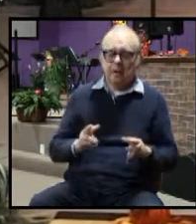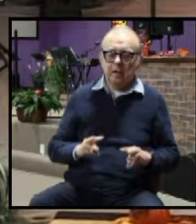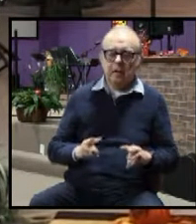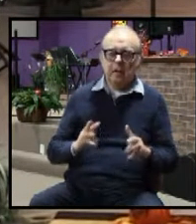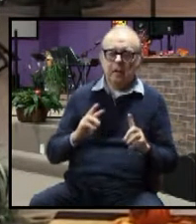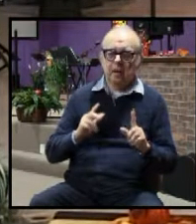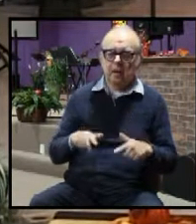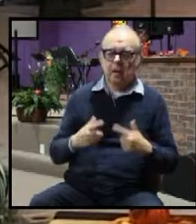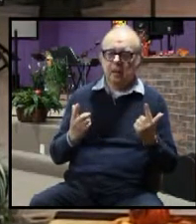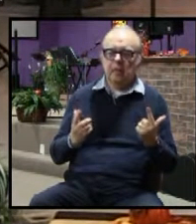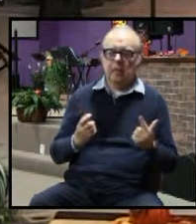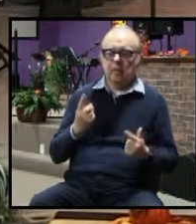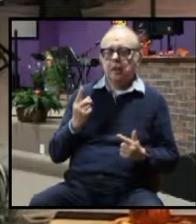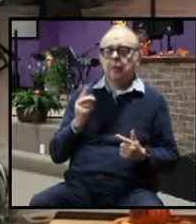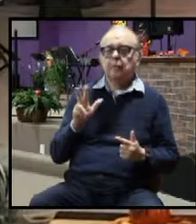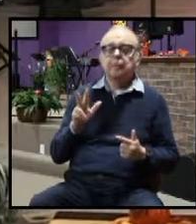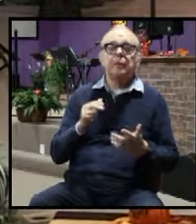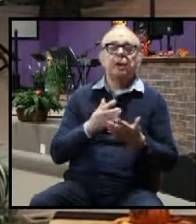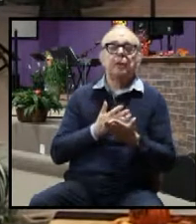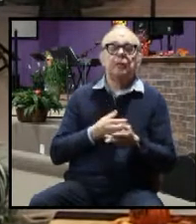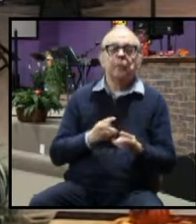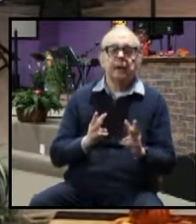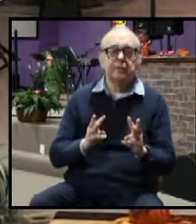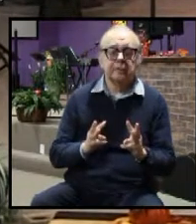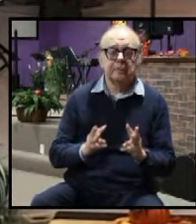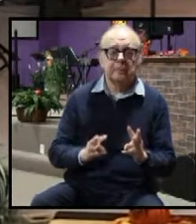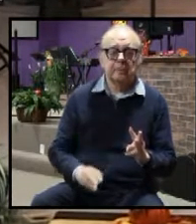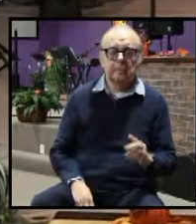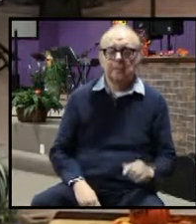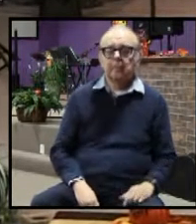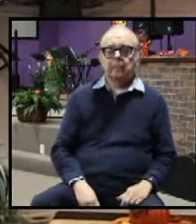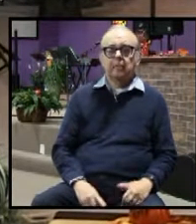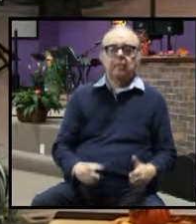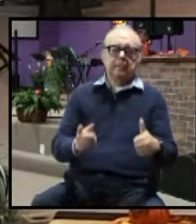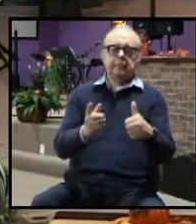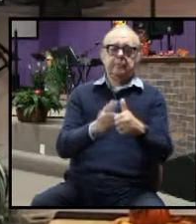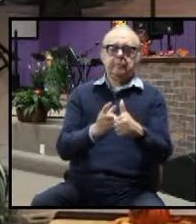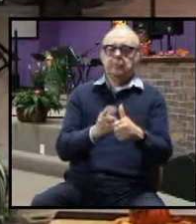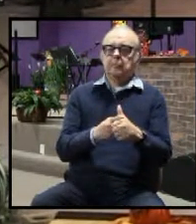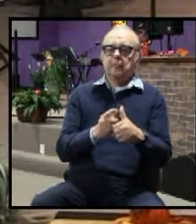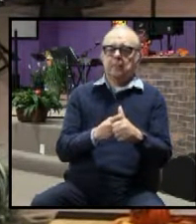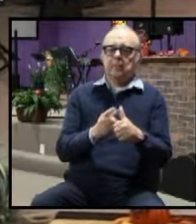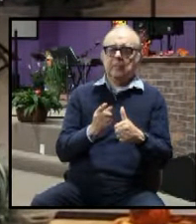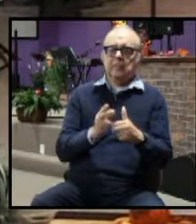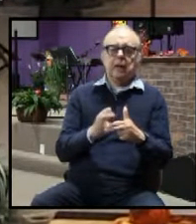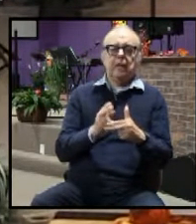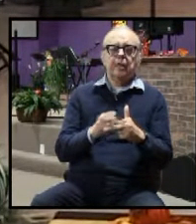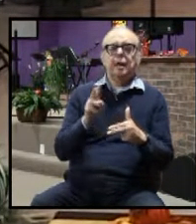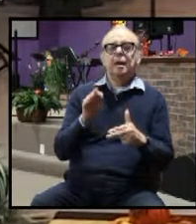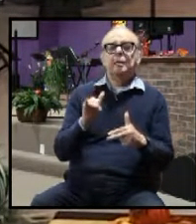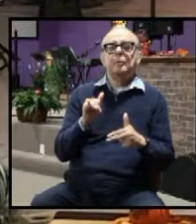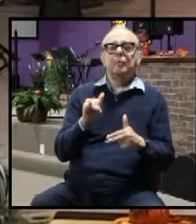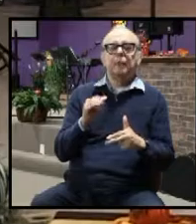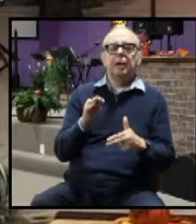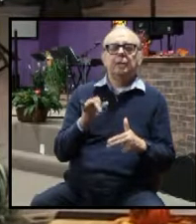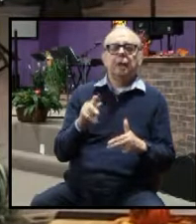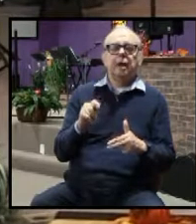at your life in one of three ways. And the first is called the mystical